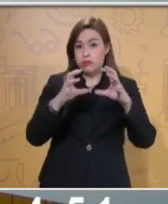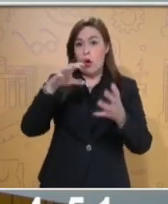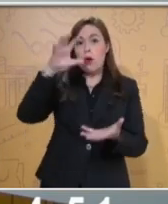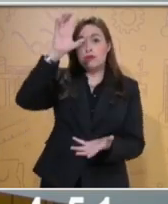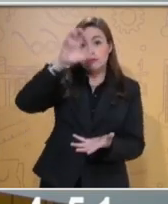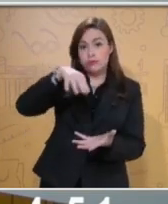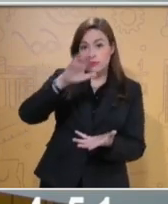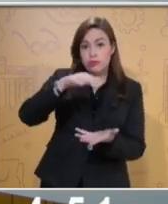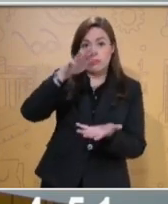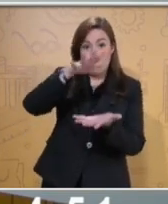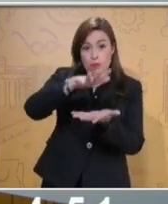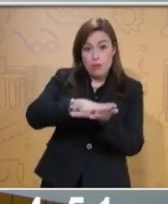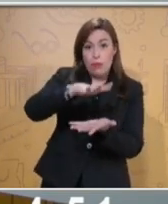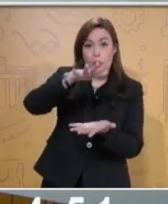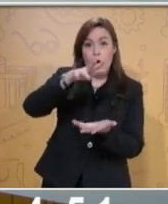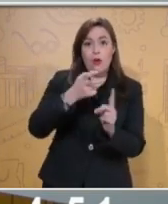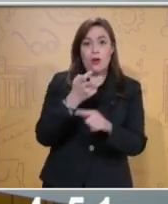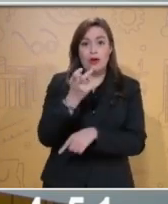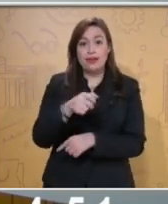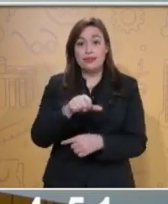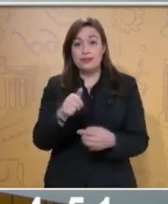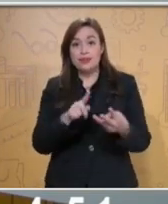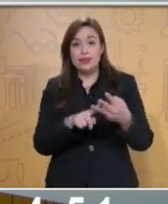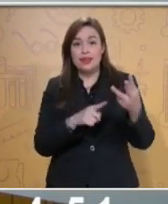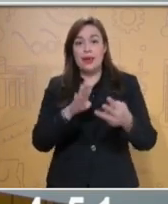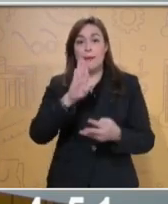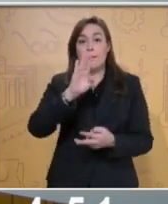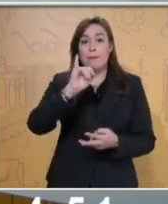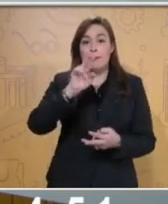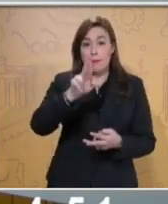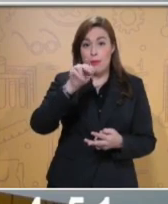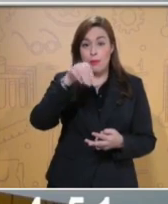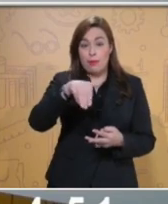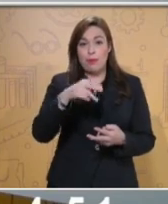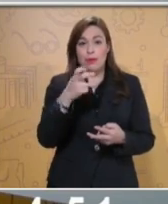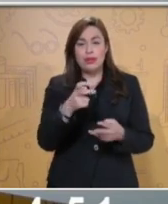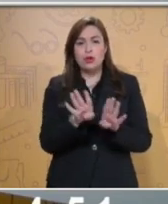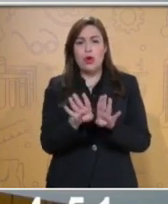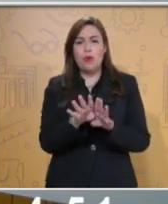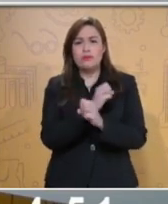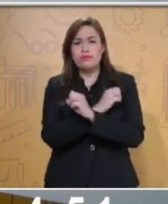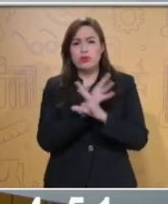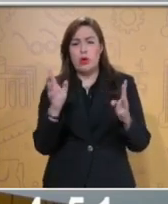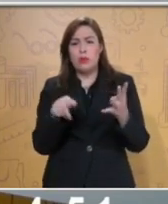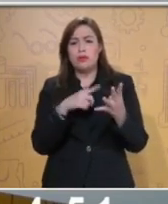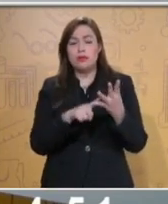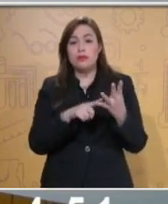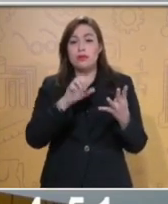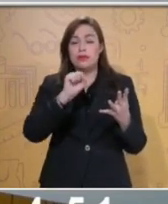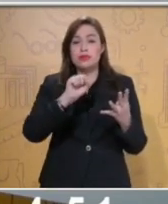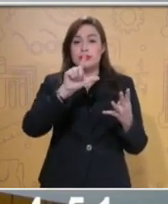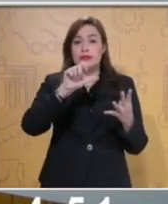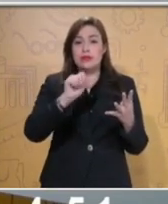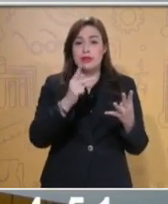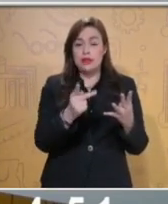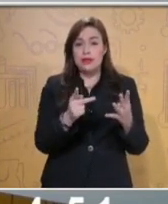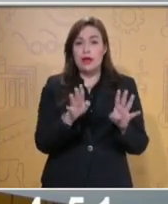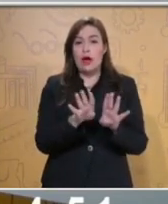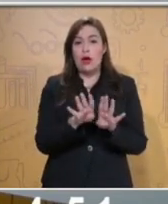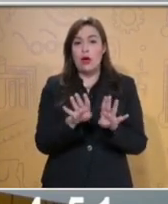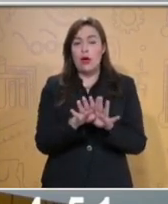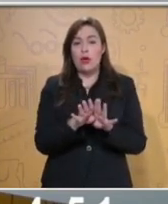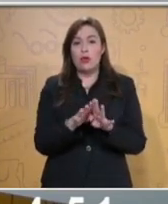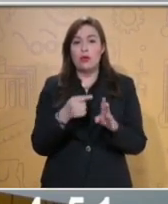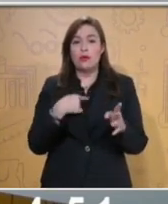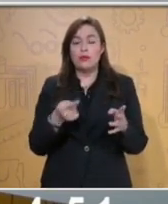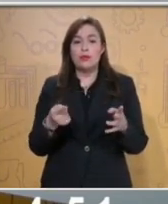falling to the floor. Then we have boom, like an explosion. And then we have slap. That is the name exactly of a hit